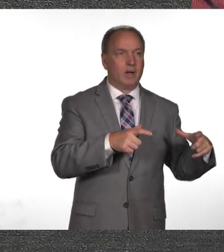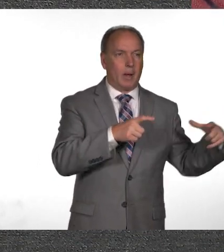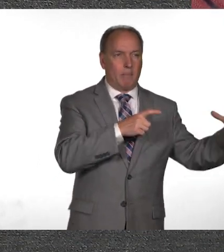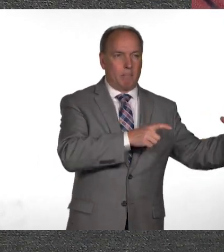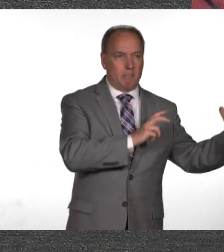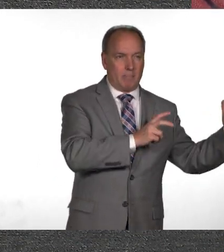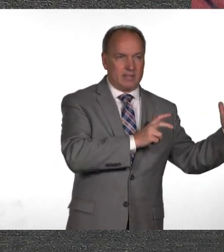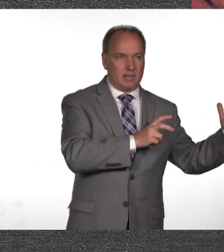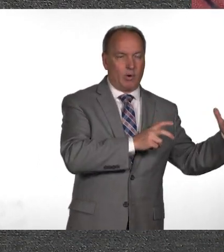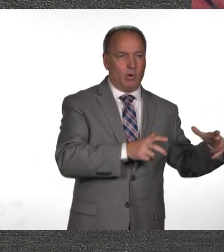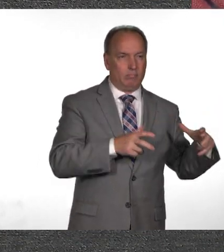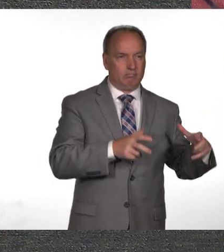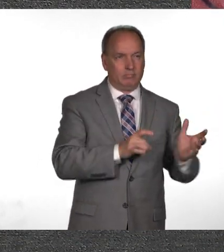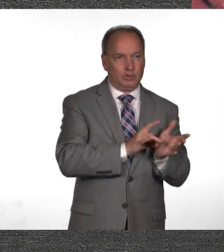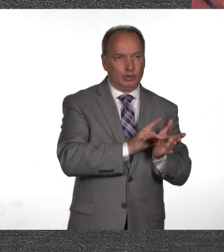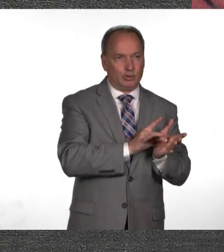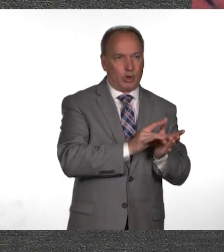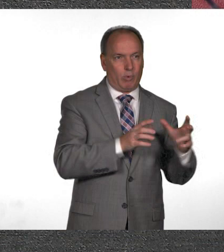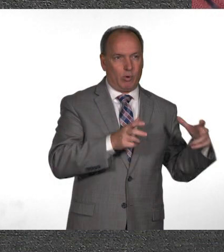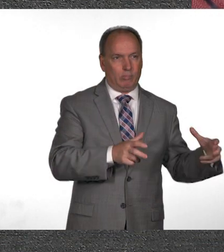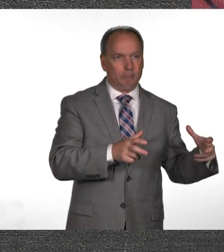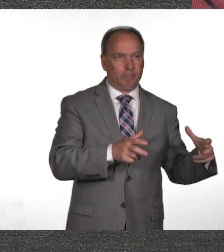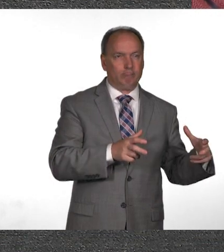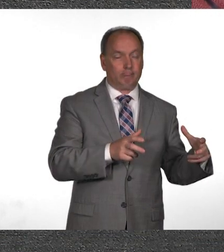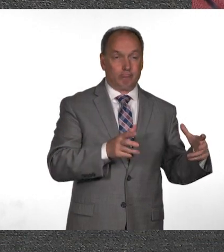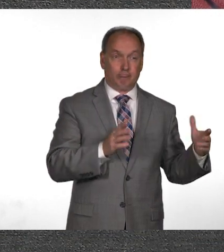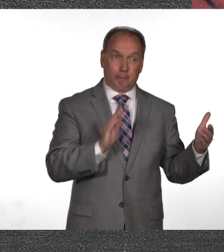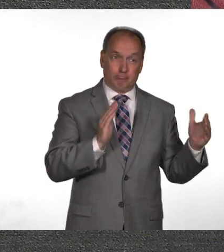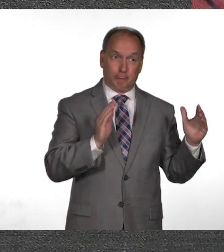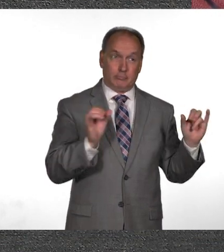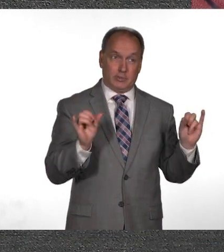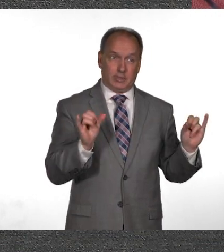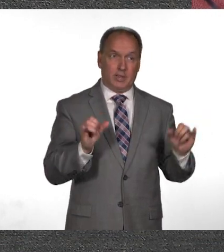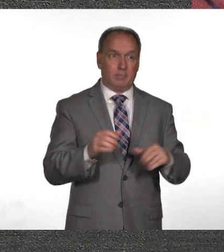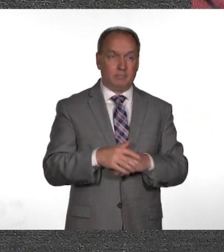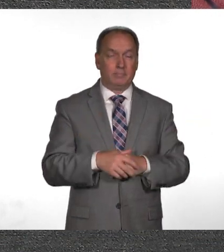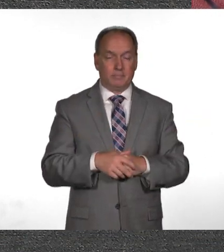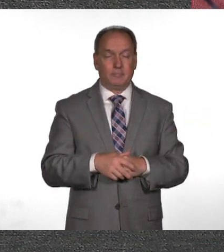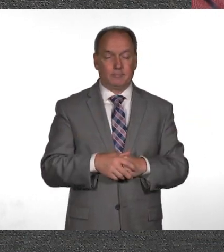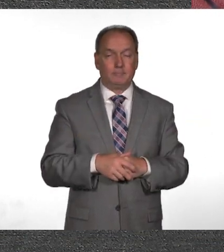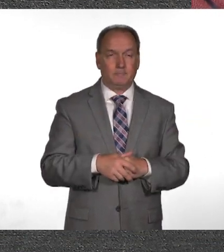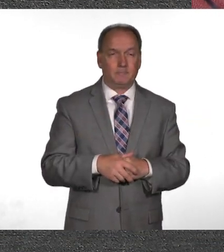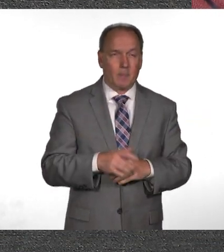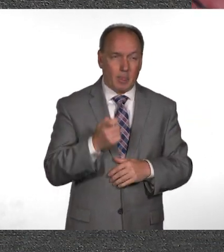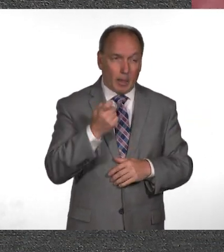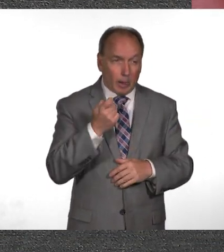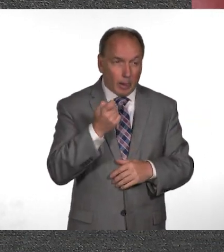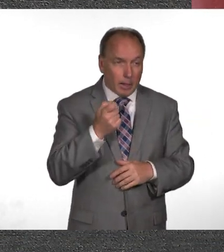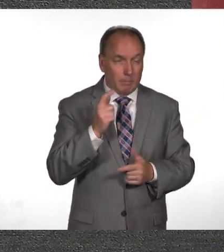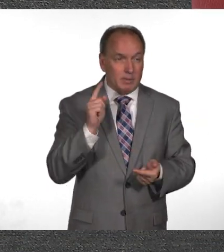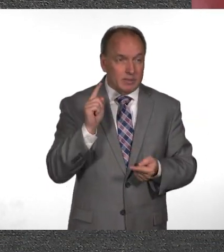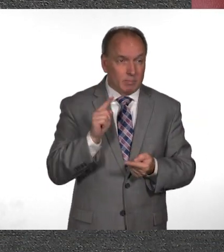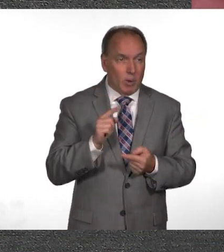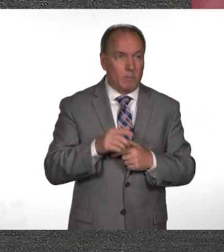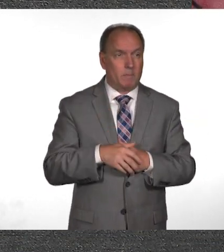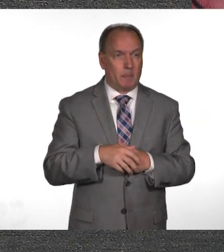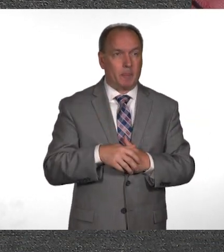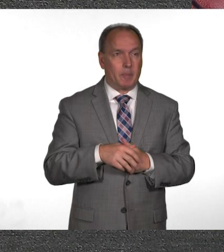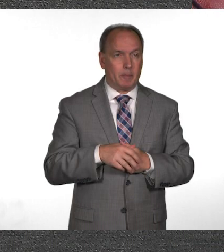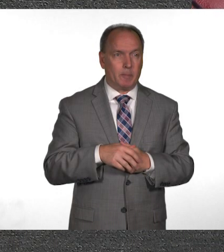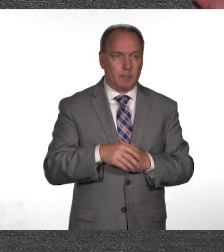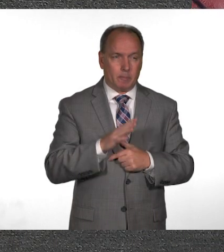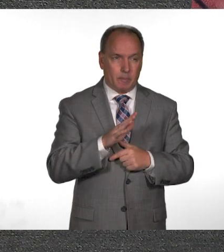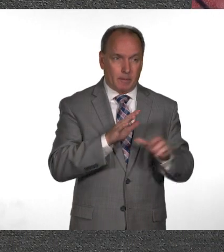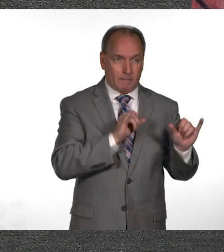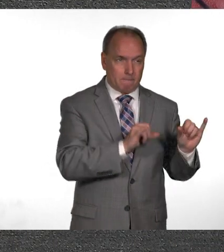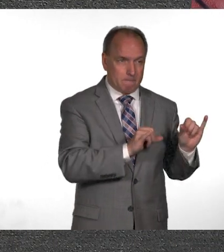the biggest. The soccer ball's not that much smaller, is it? Yeah, it's a little bit smaller than the, keep them